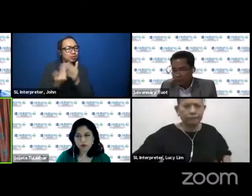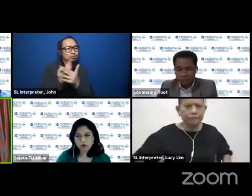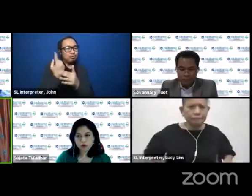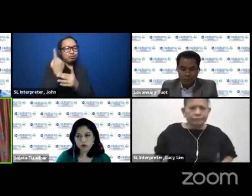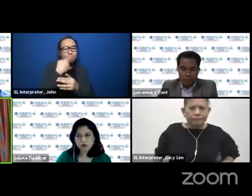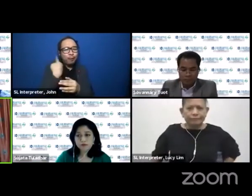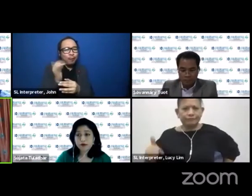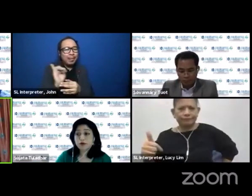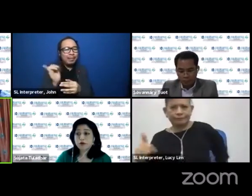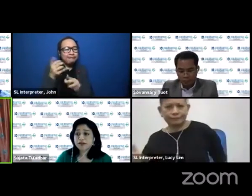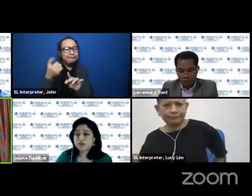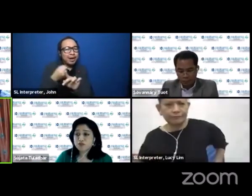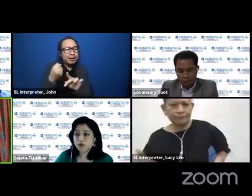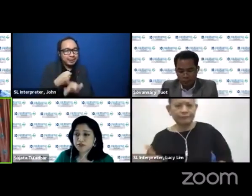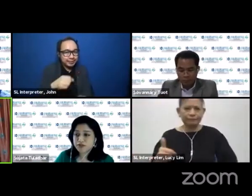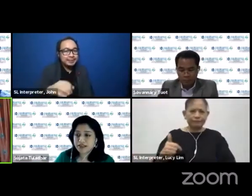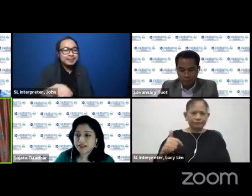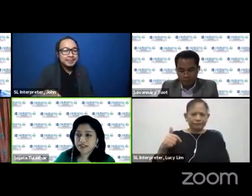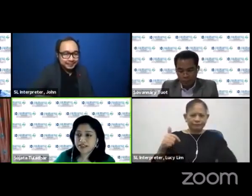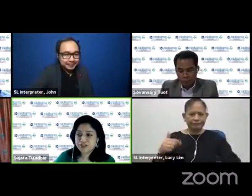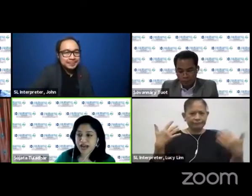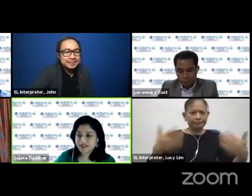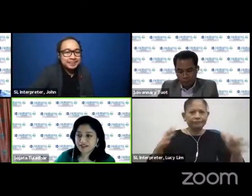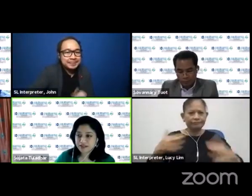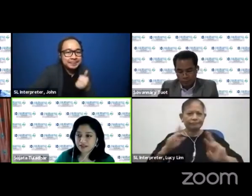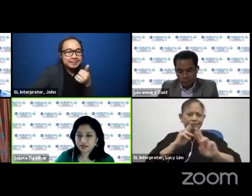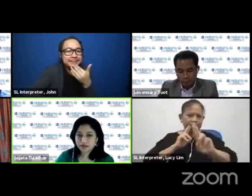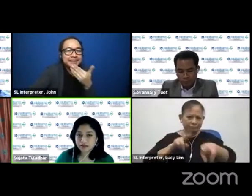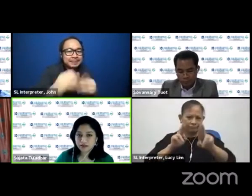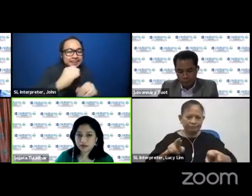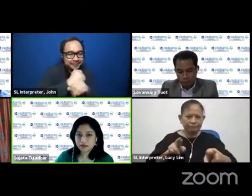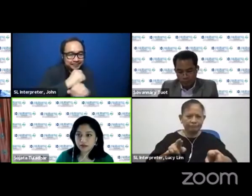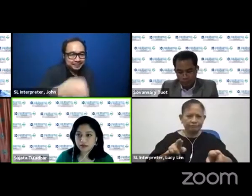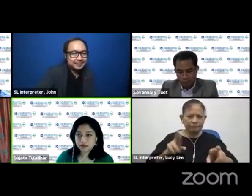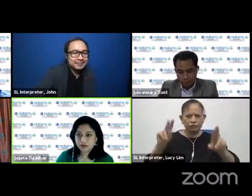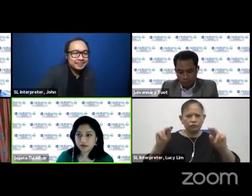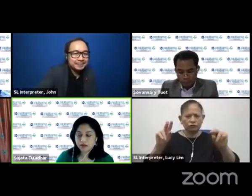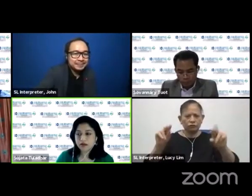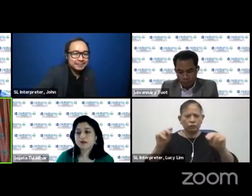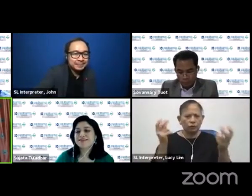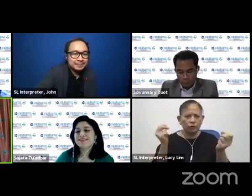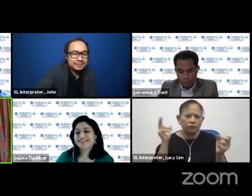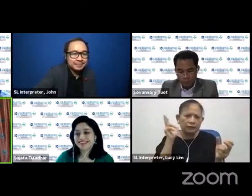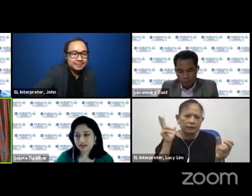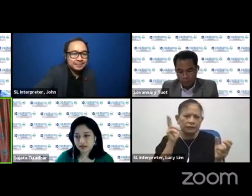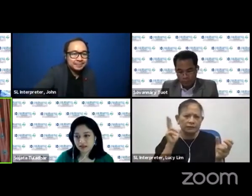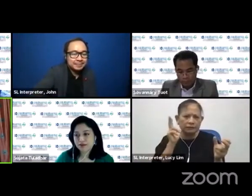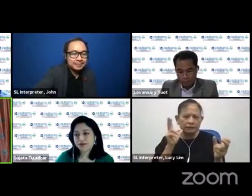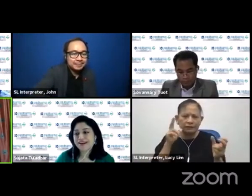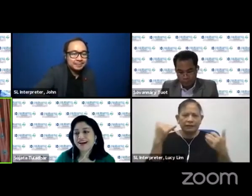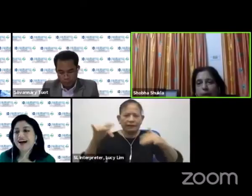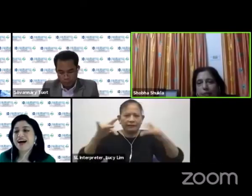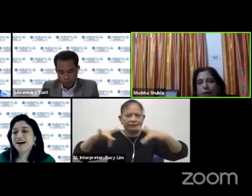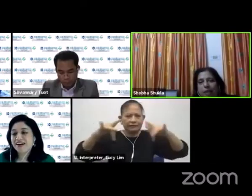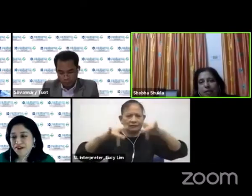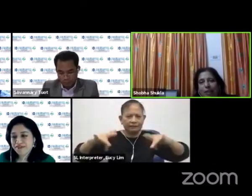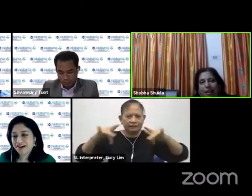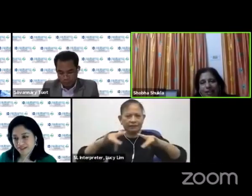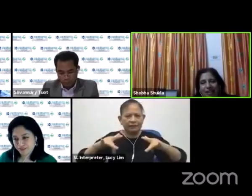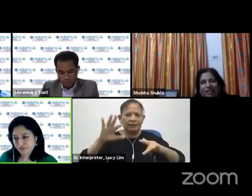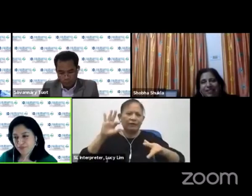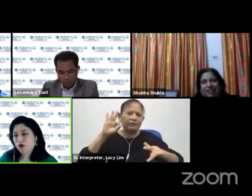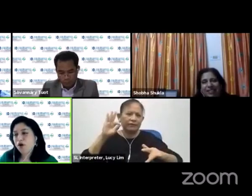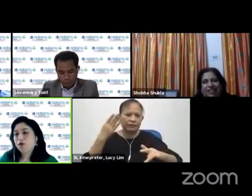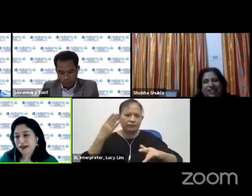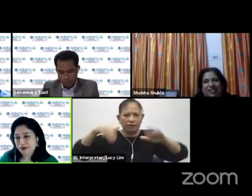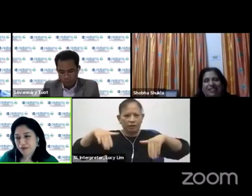perhaps. Shubha, I already responded to that in the chat. No, we want to listen to it because this is being recorded. Those who are on Facebook have not heard your